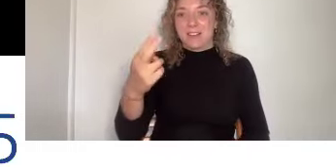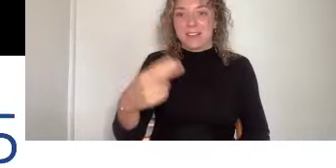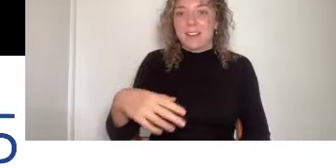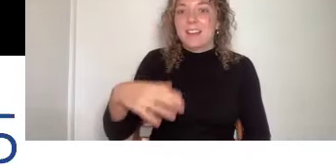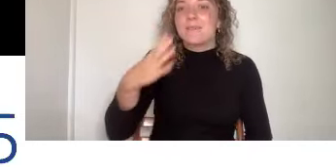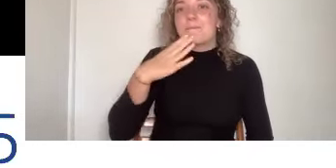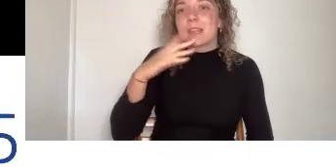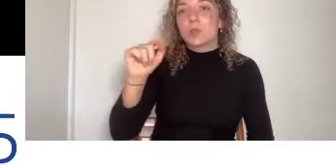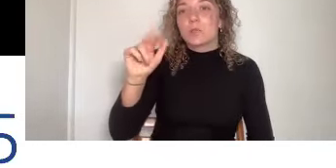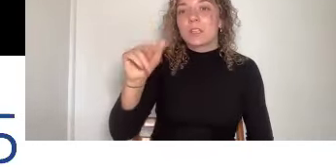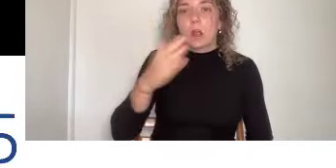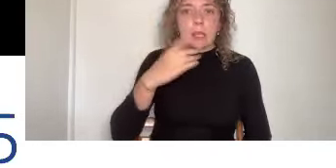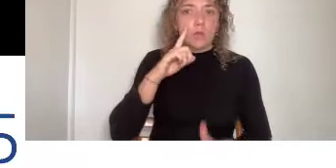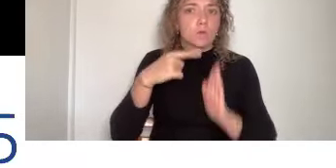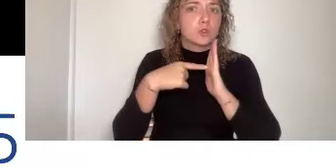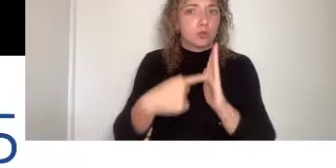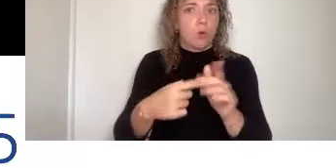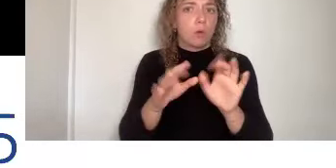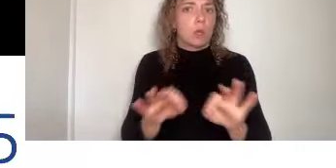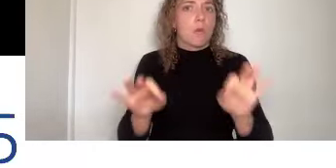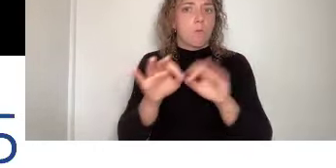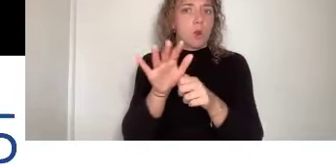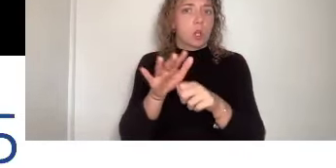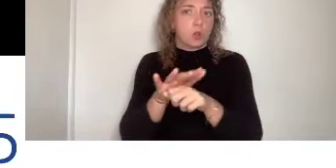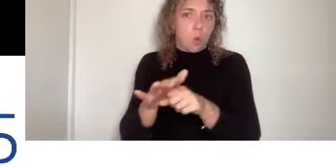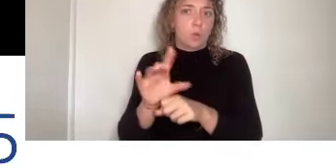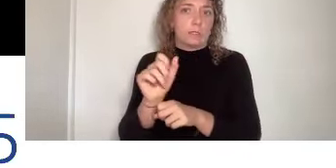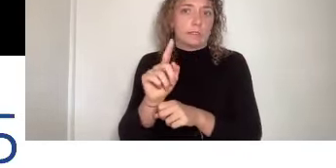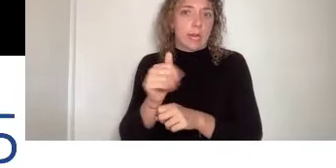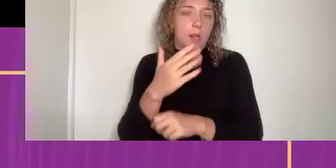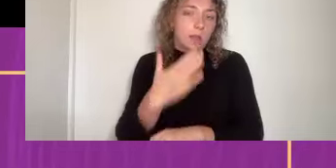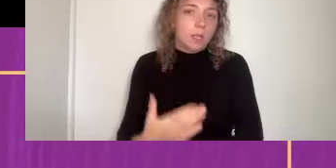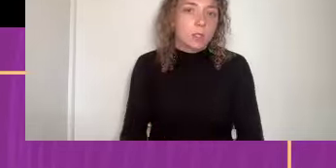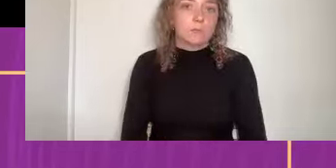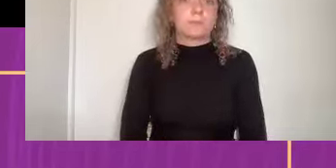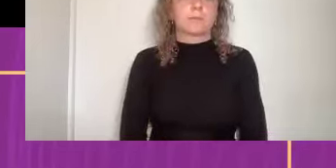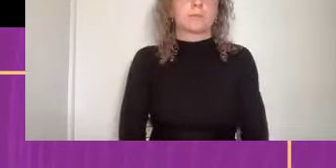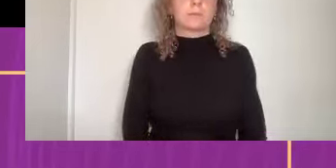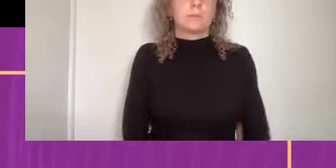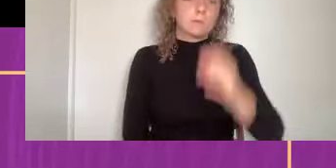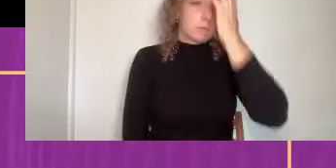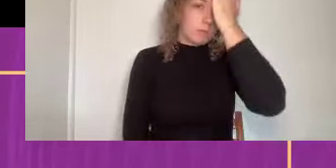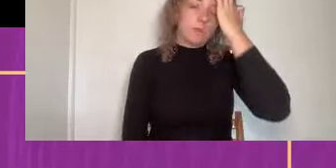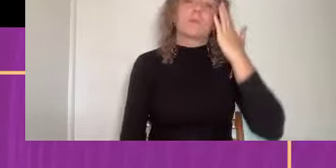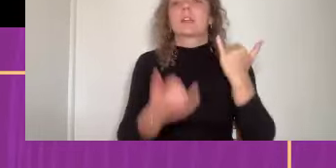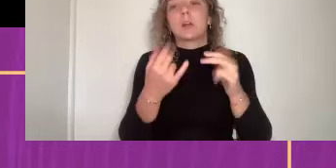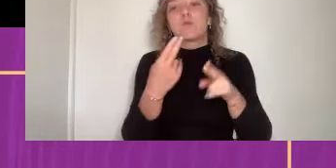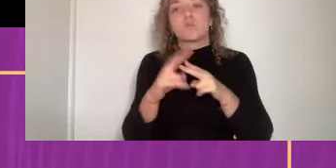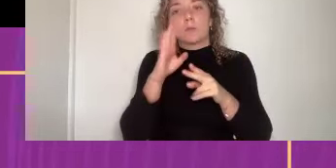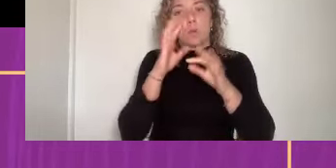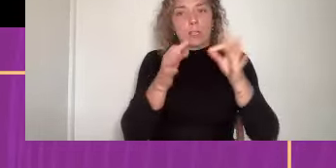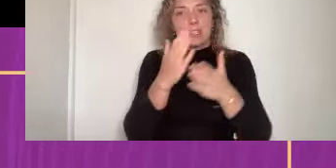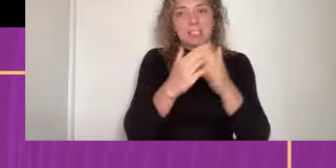Thanks, Tara. Thank you for showing that important local data. All right, now I will briefly flow through